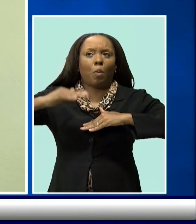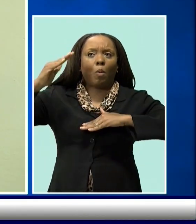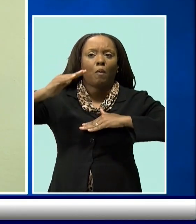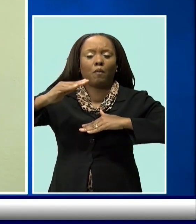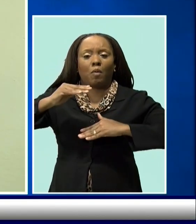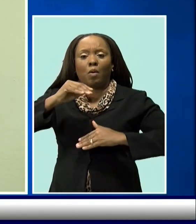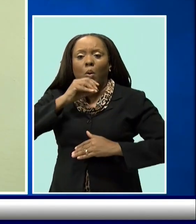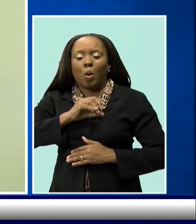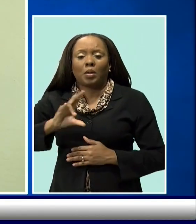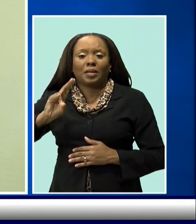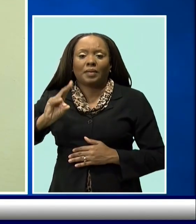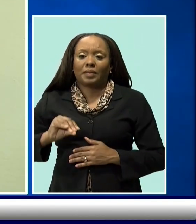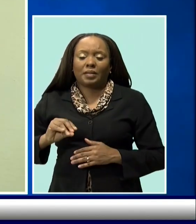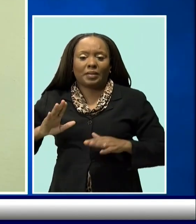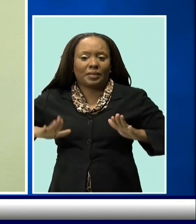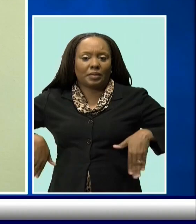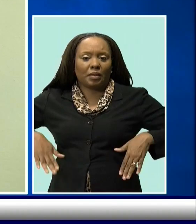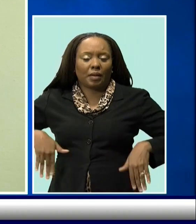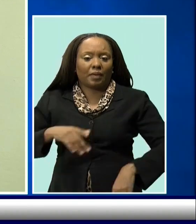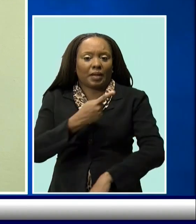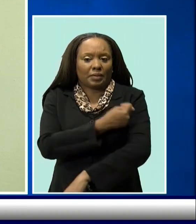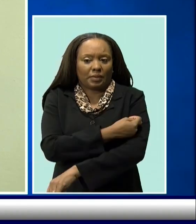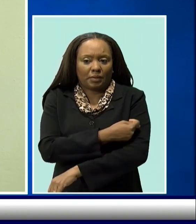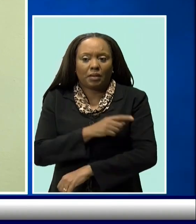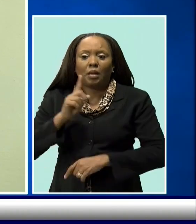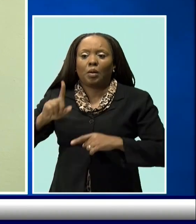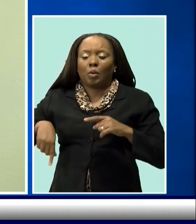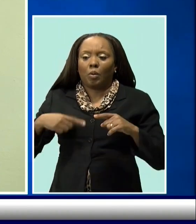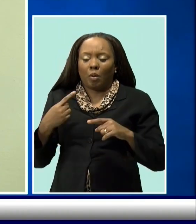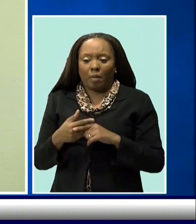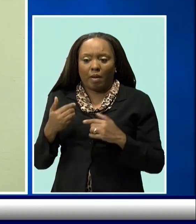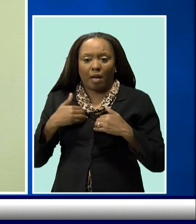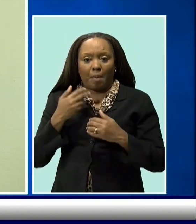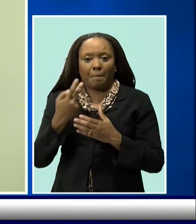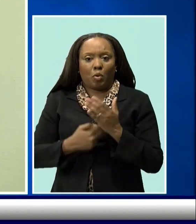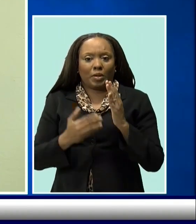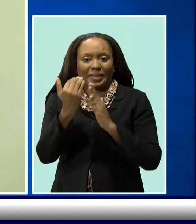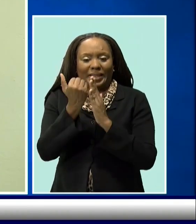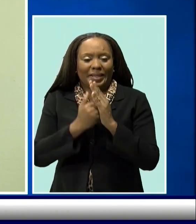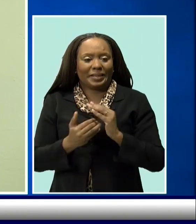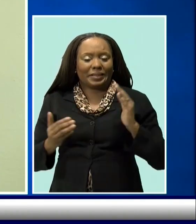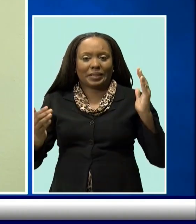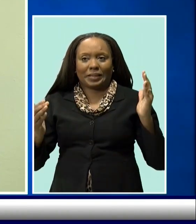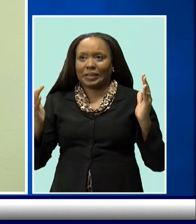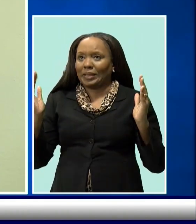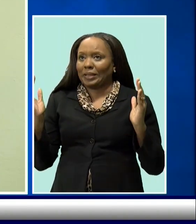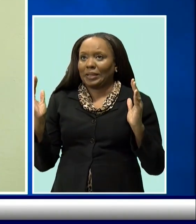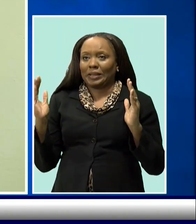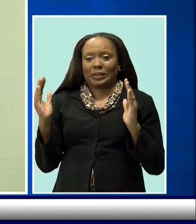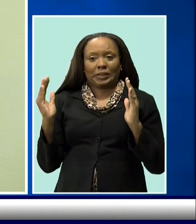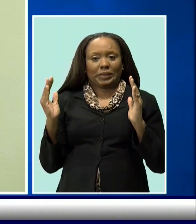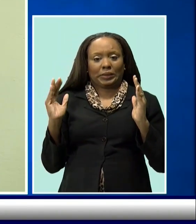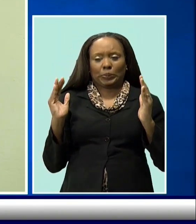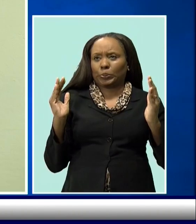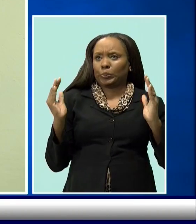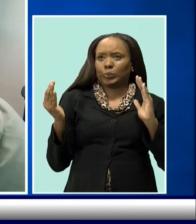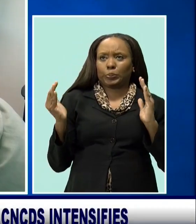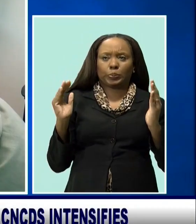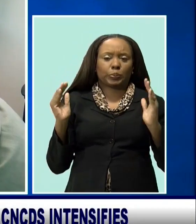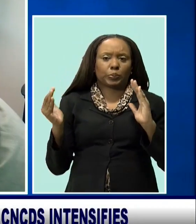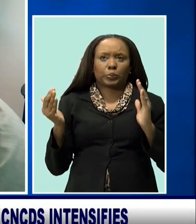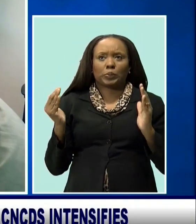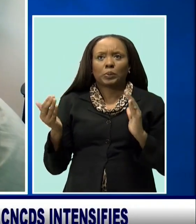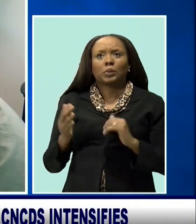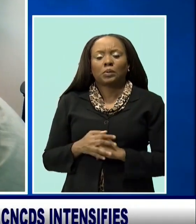been vaccinated. And then when we get that number together, we will be able to target them individually.